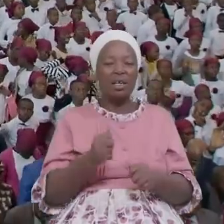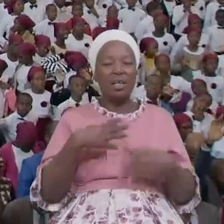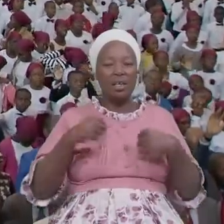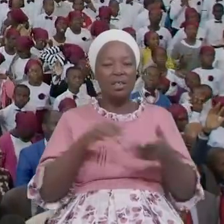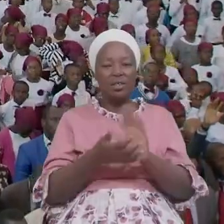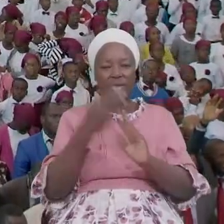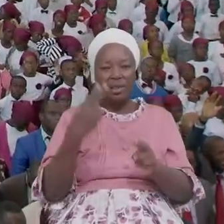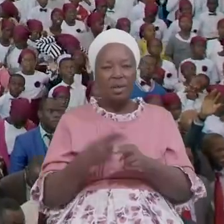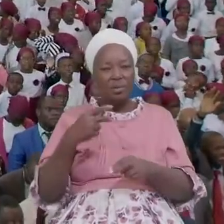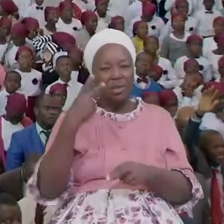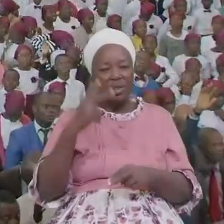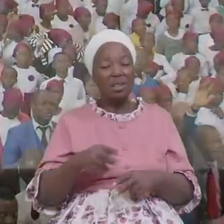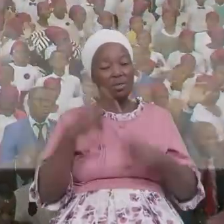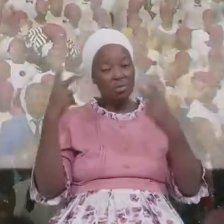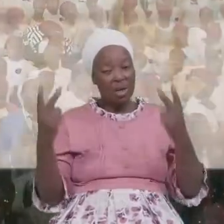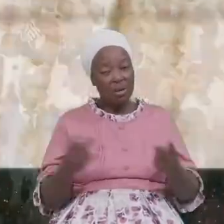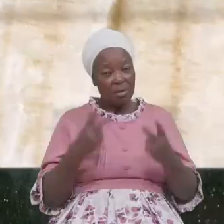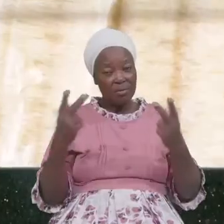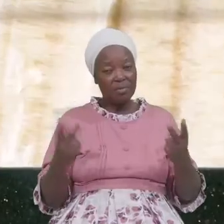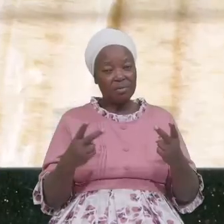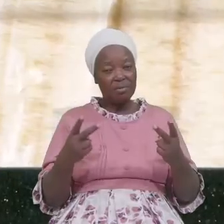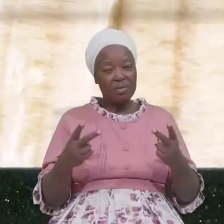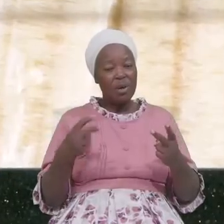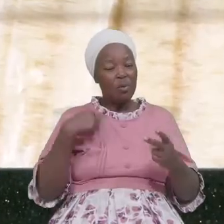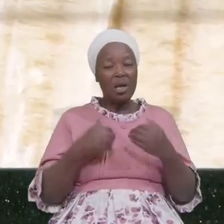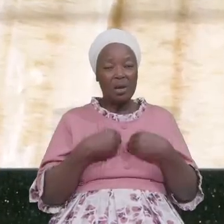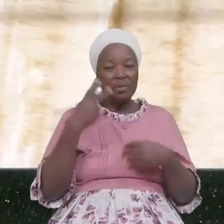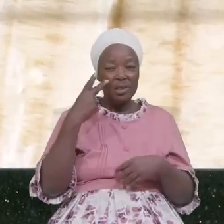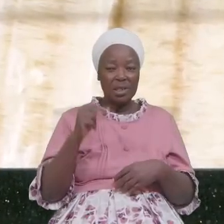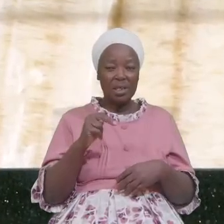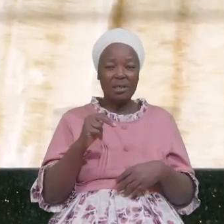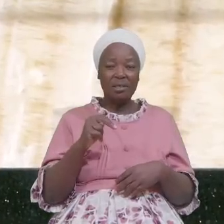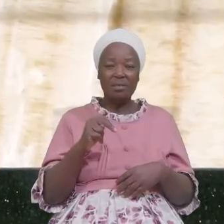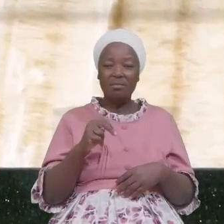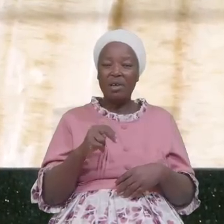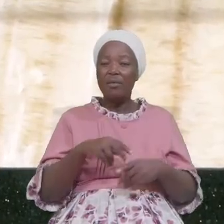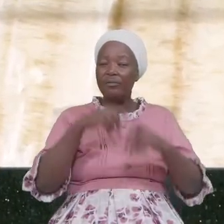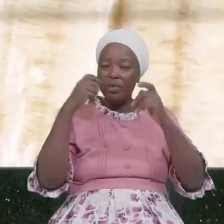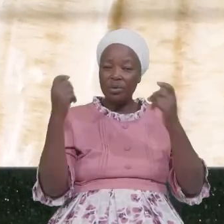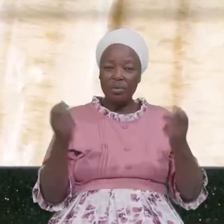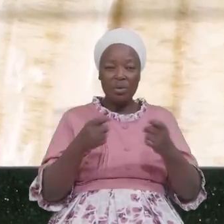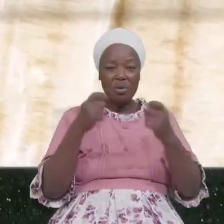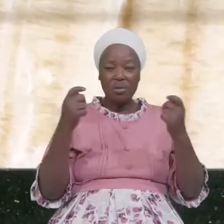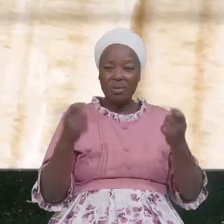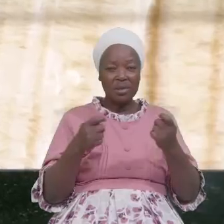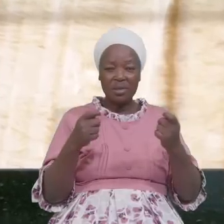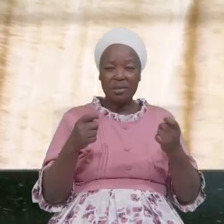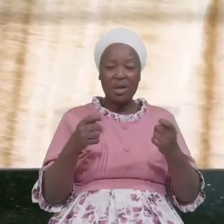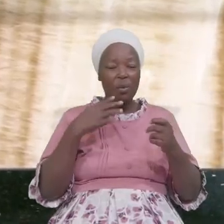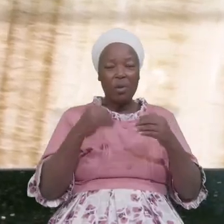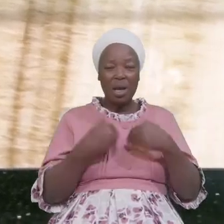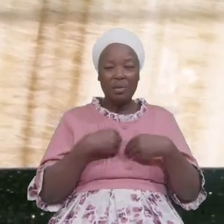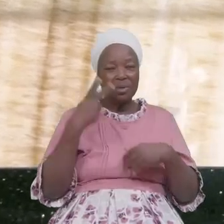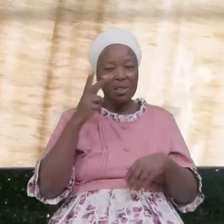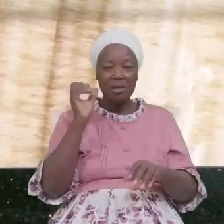Yeah. We'll see triumph. Yeah. We've seen overcoming power. Yeah. We've